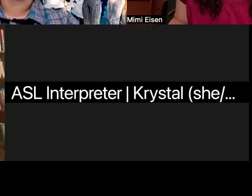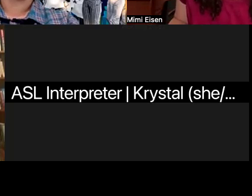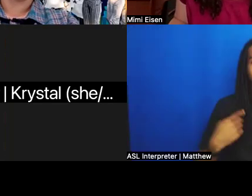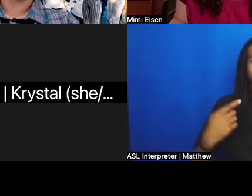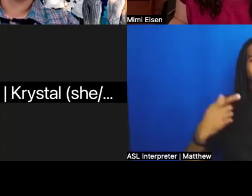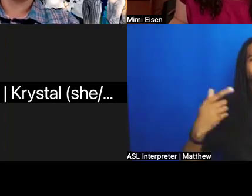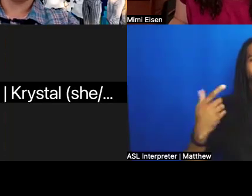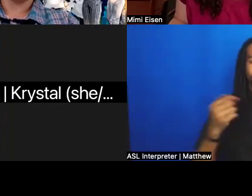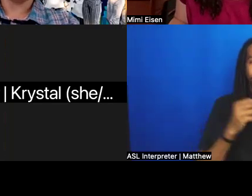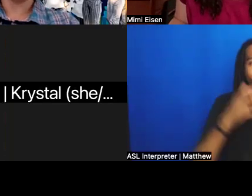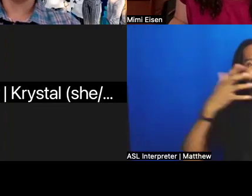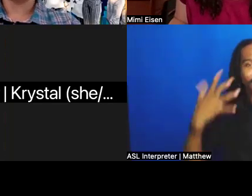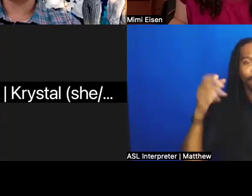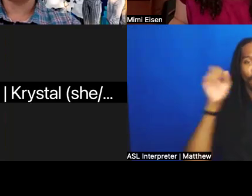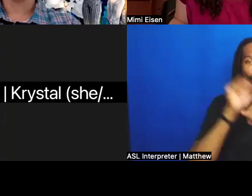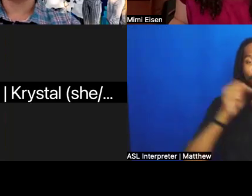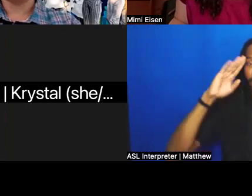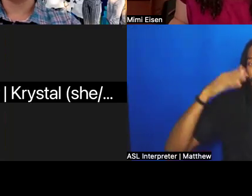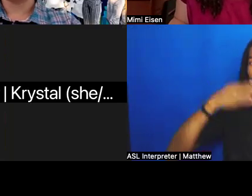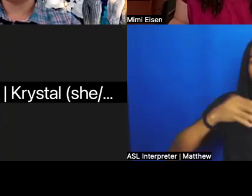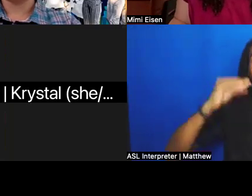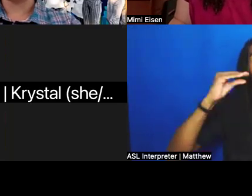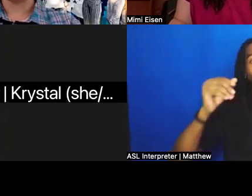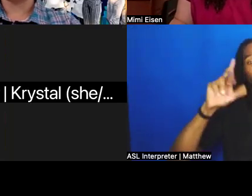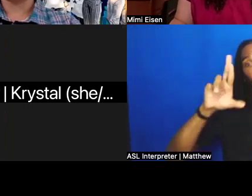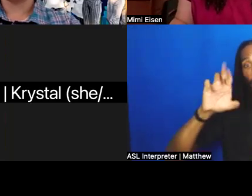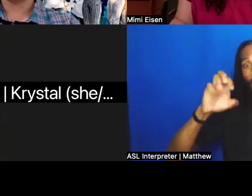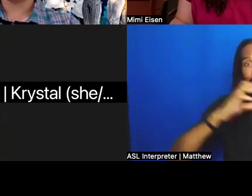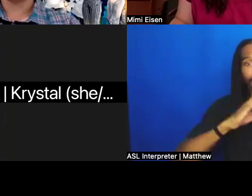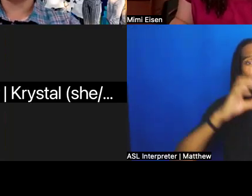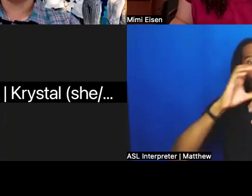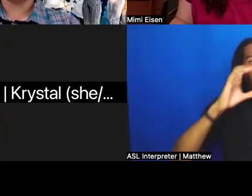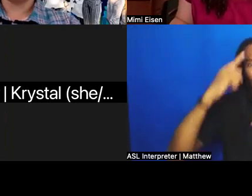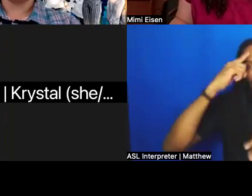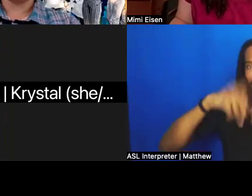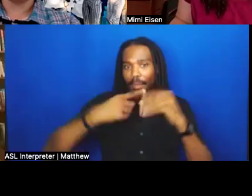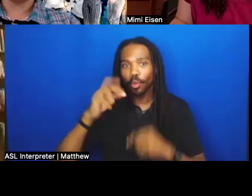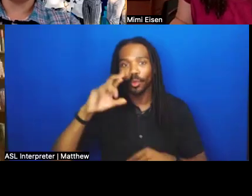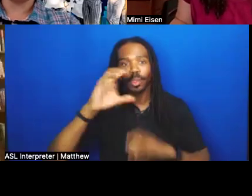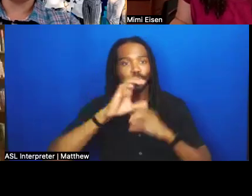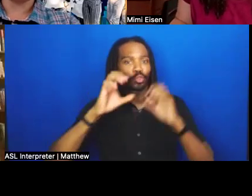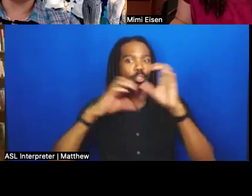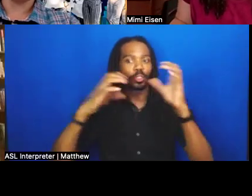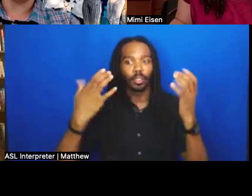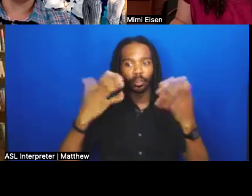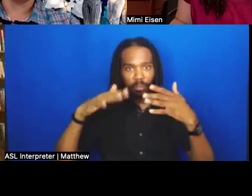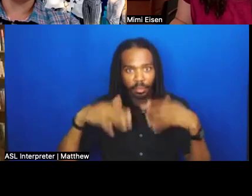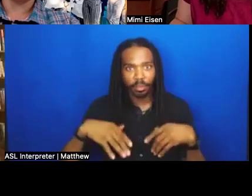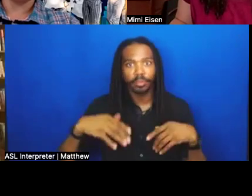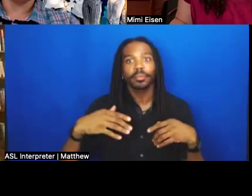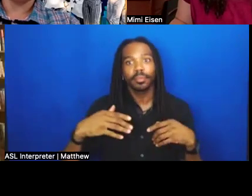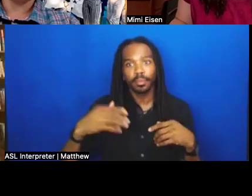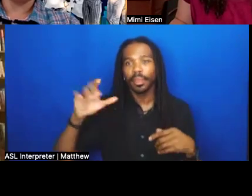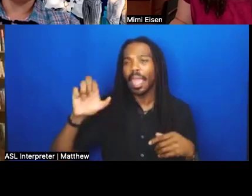on the Teach Reconstruction campaign and thinking about Reconstruction, as Eric Foner calls it, the second founding,